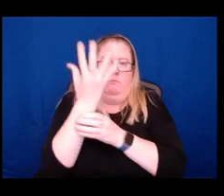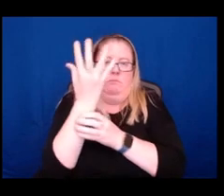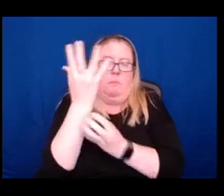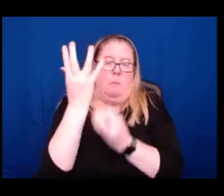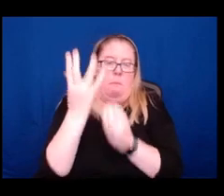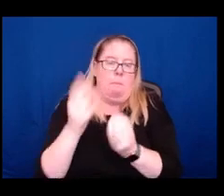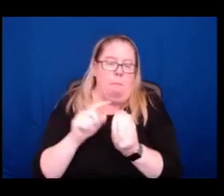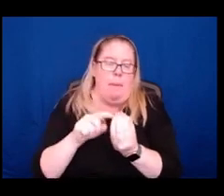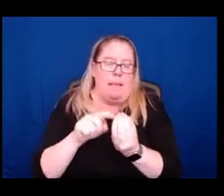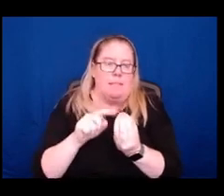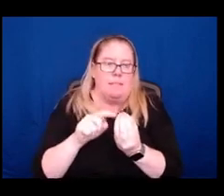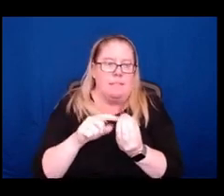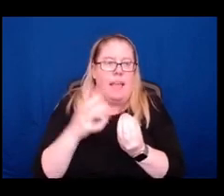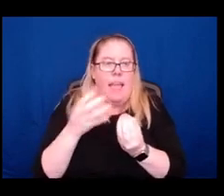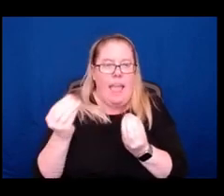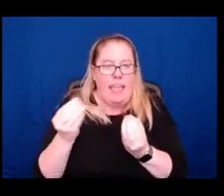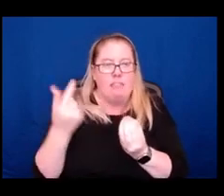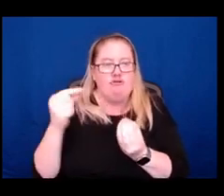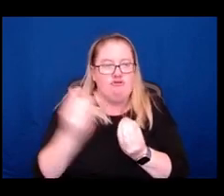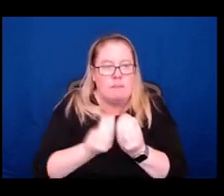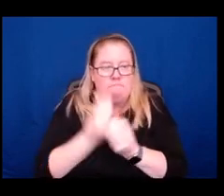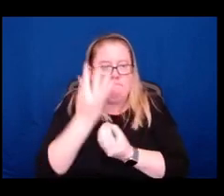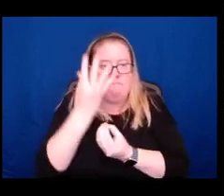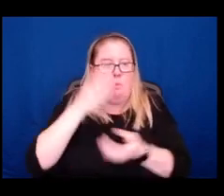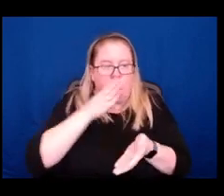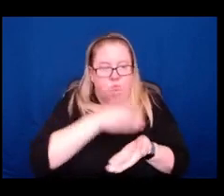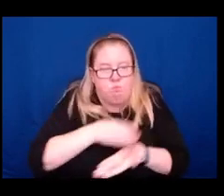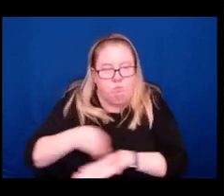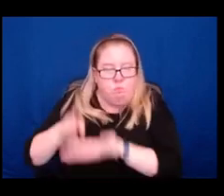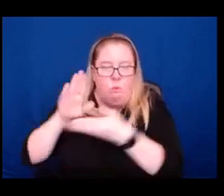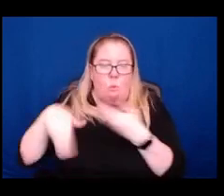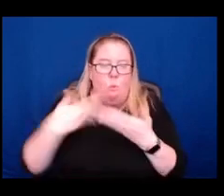the green parts of our scallion.